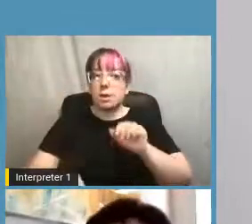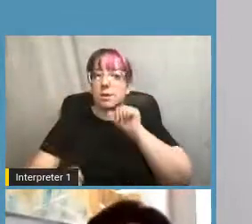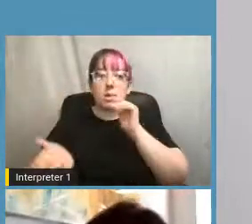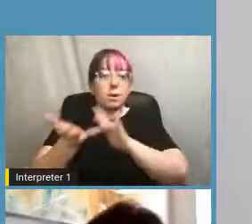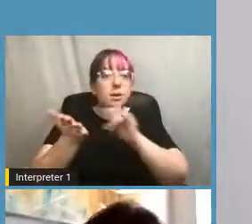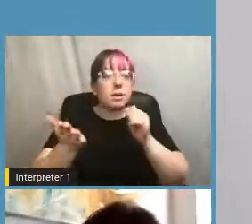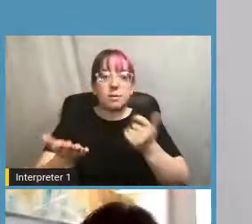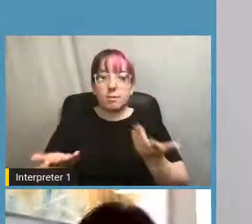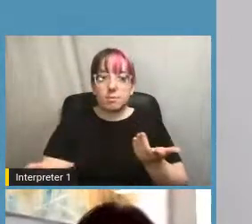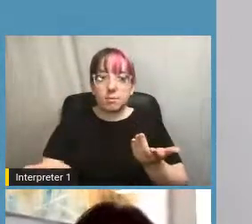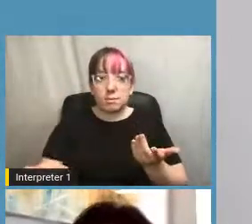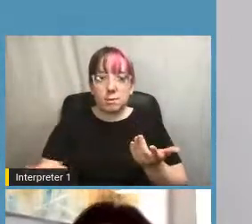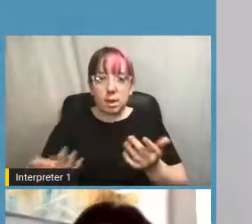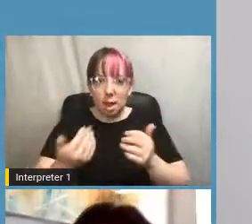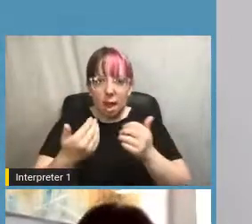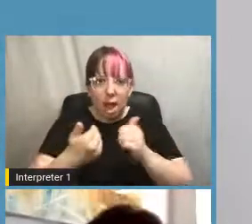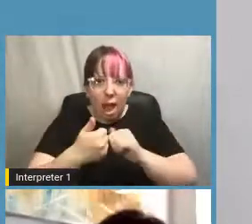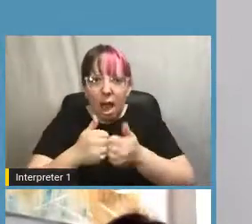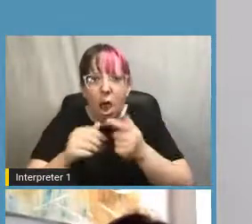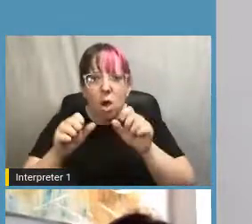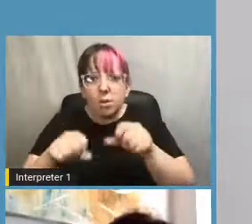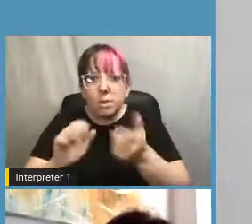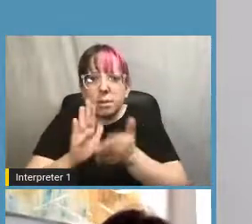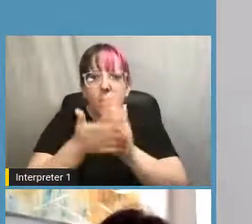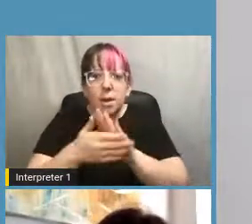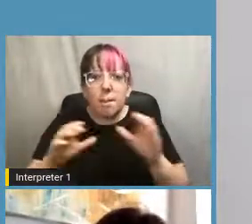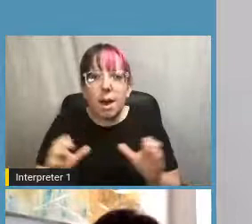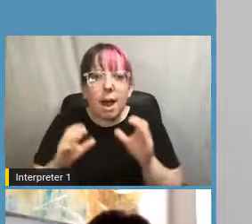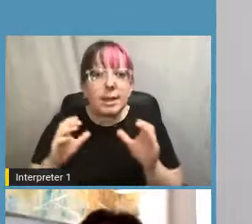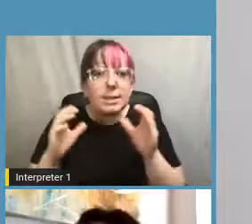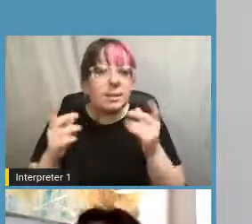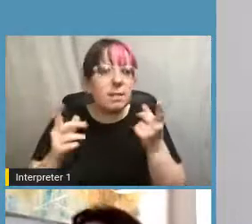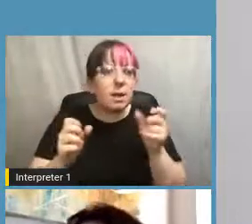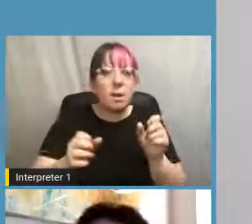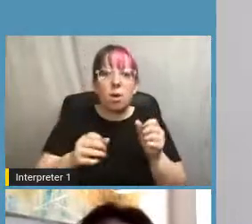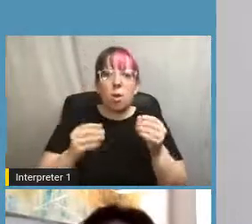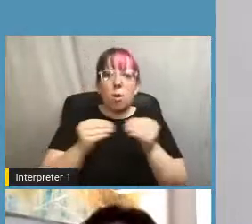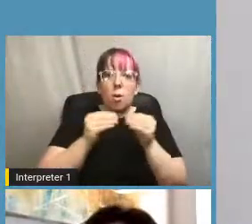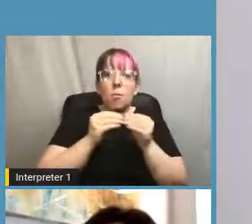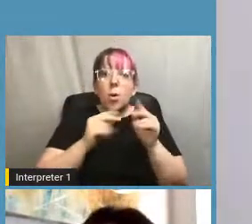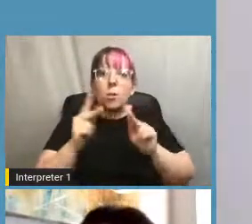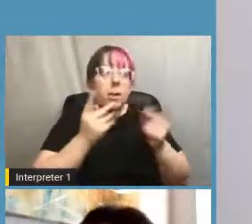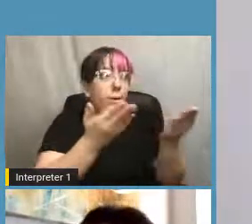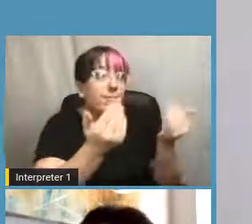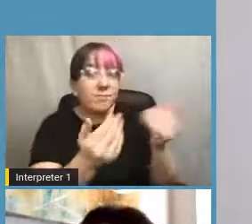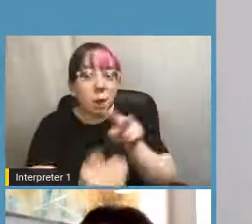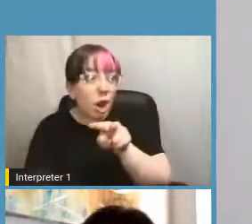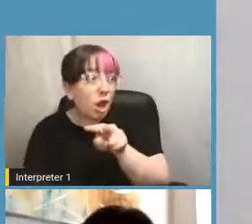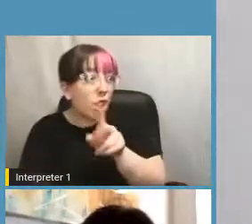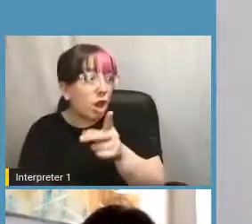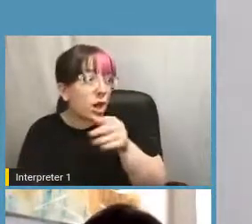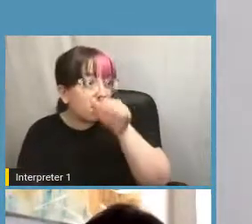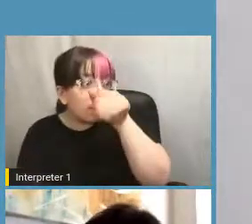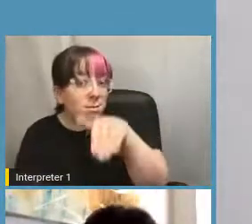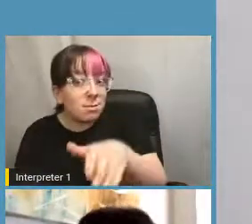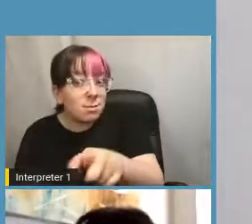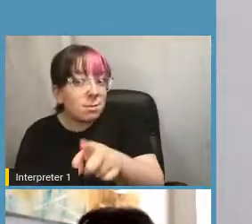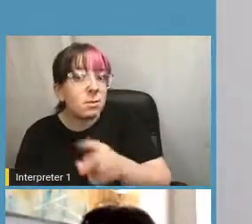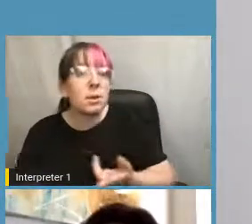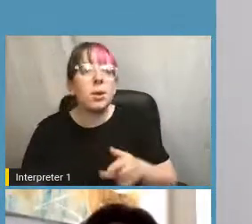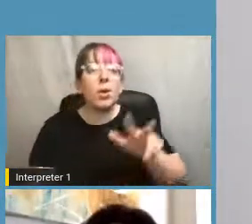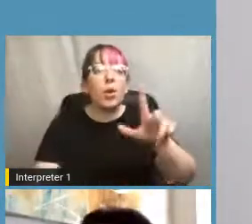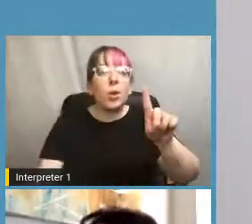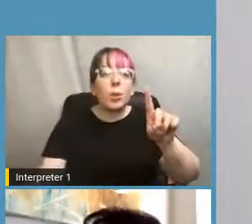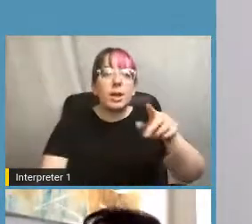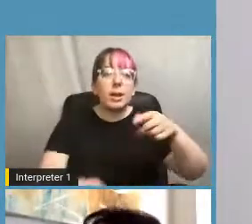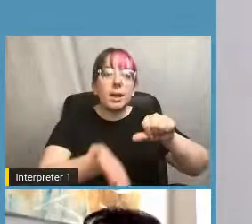be turned into an activity or something that becomes engagement? Well, the museum could do 3D printing using their digitalization